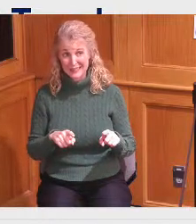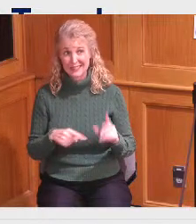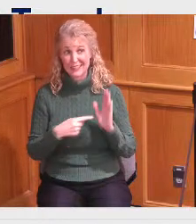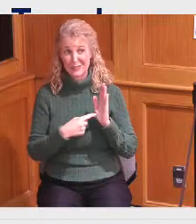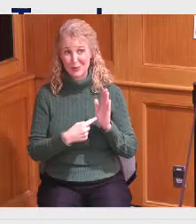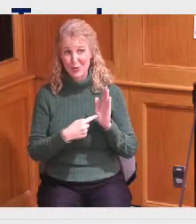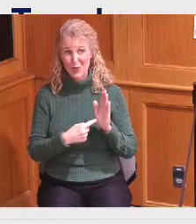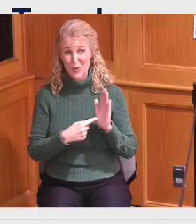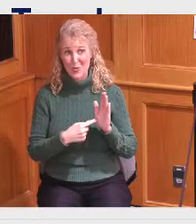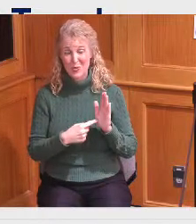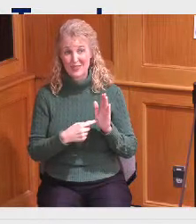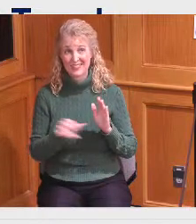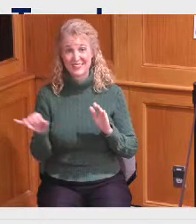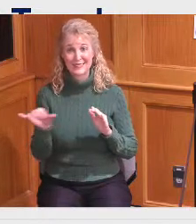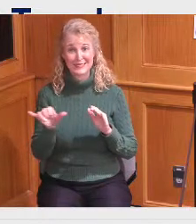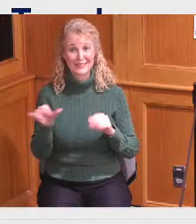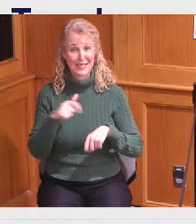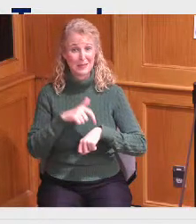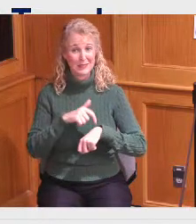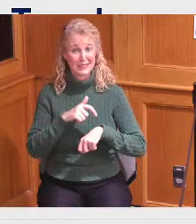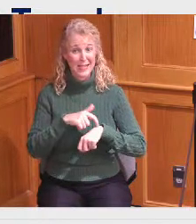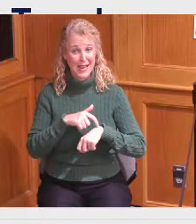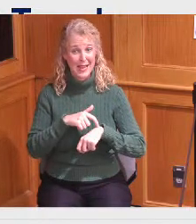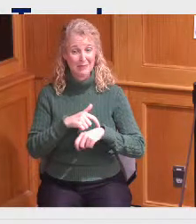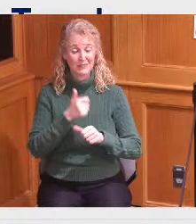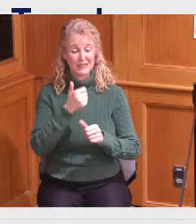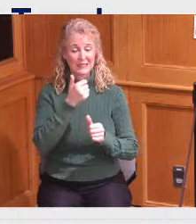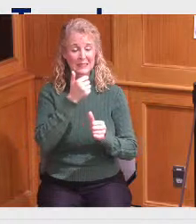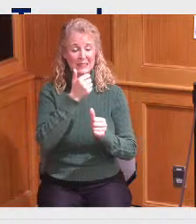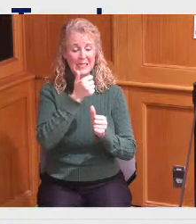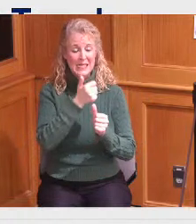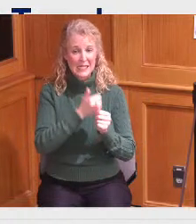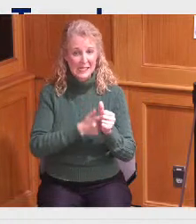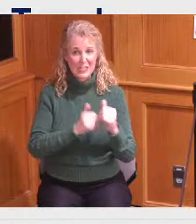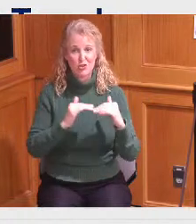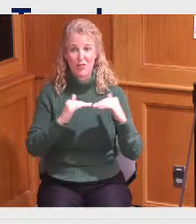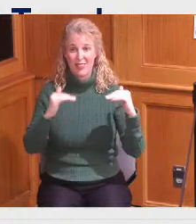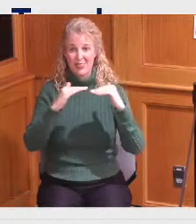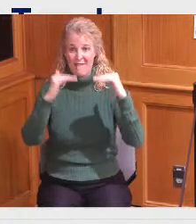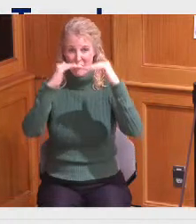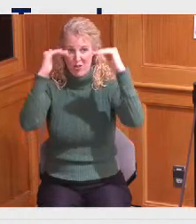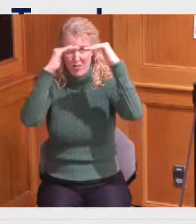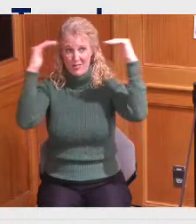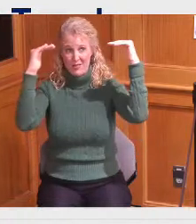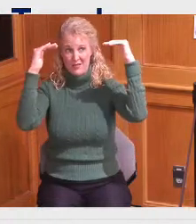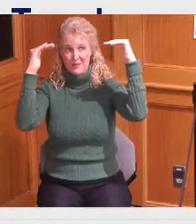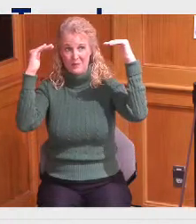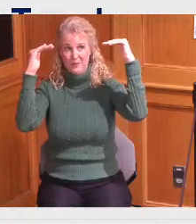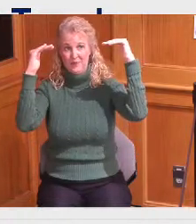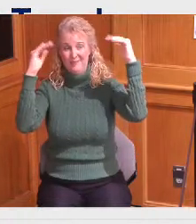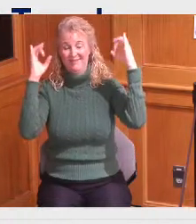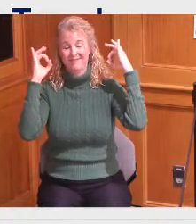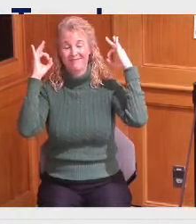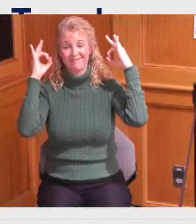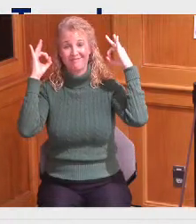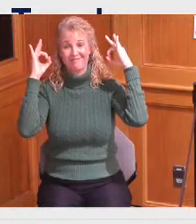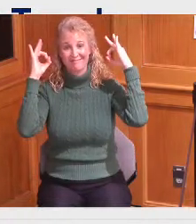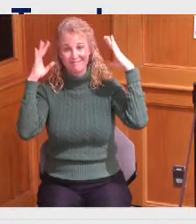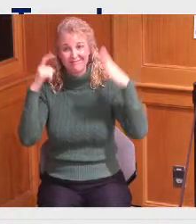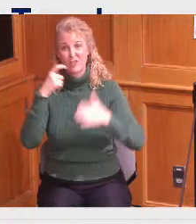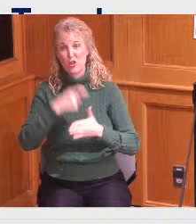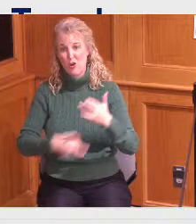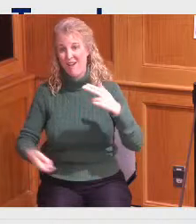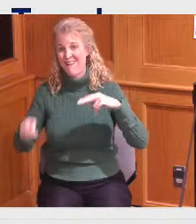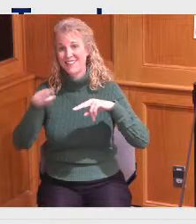indicates that over that time frame, for each one of those particular levels of care, we have seen significant increases in